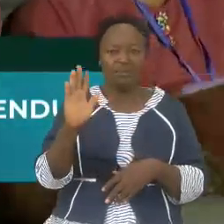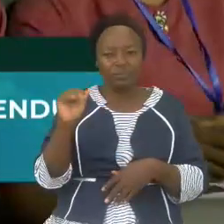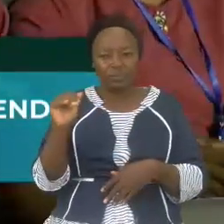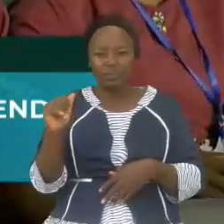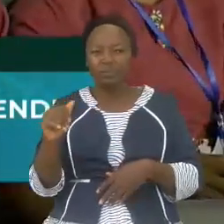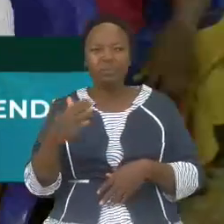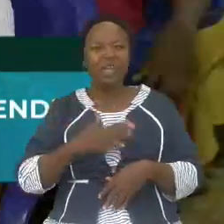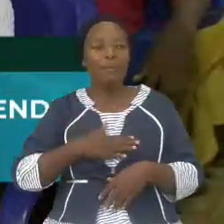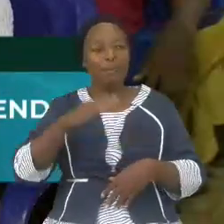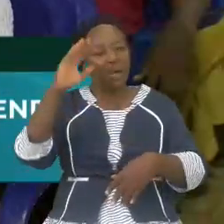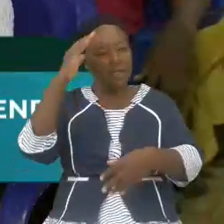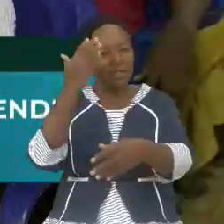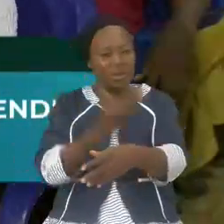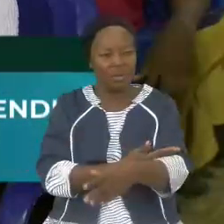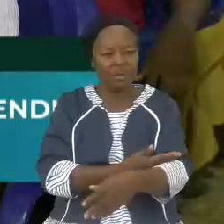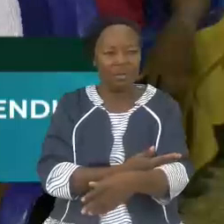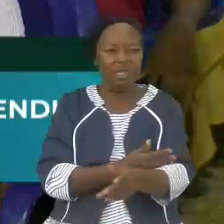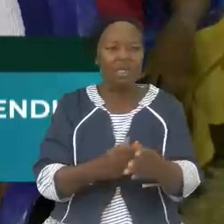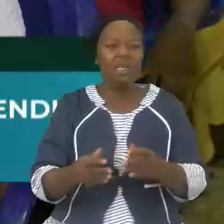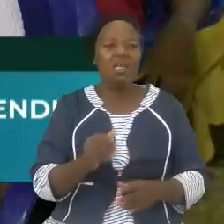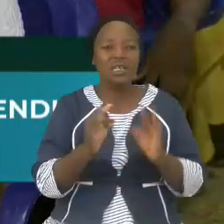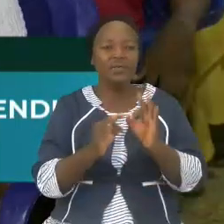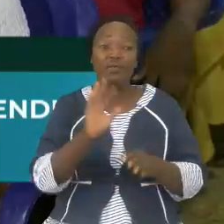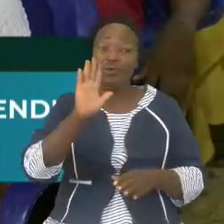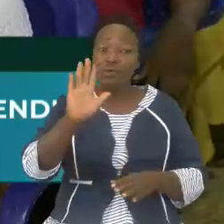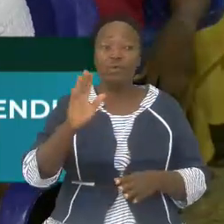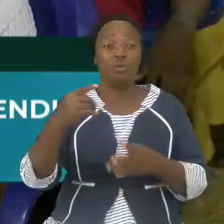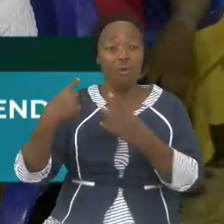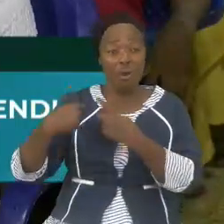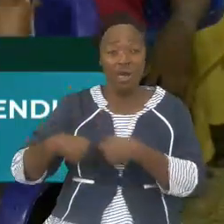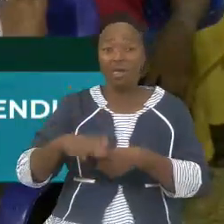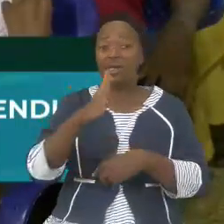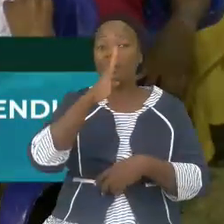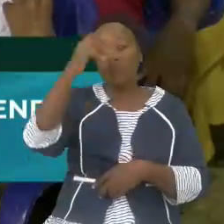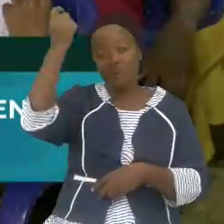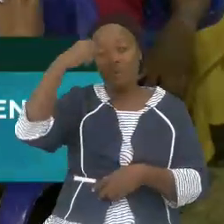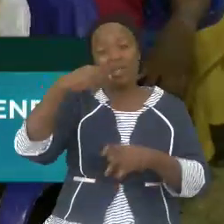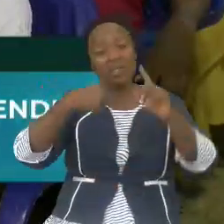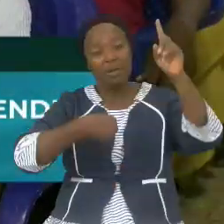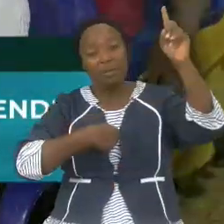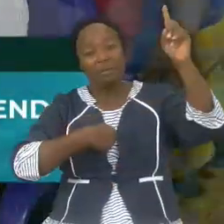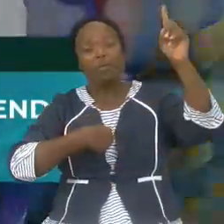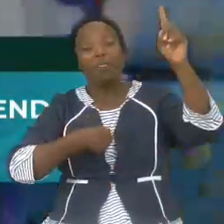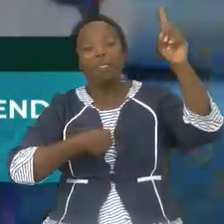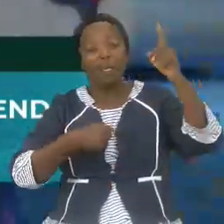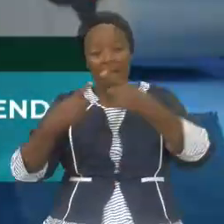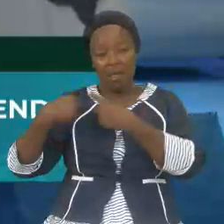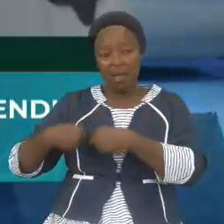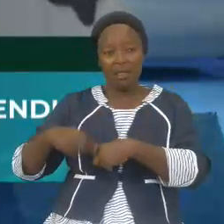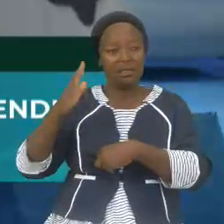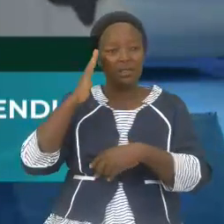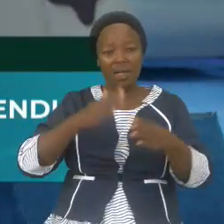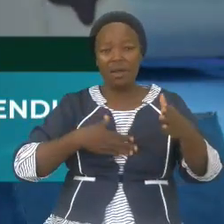thine heart be wise, my heart shall rejoice, even mine.